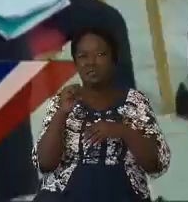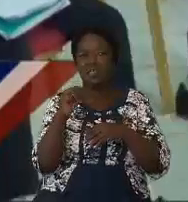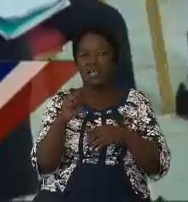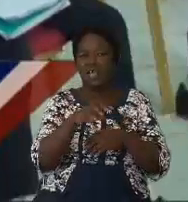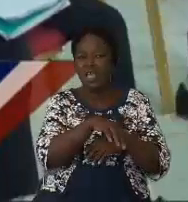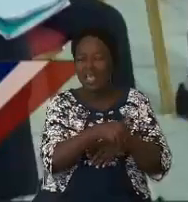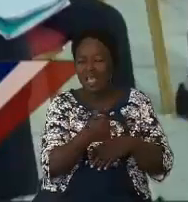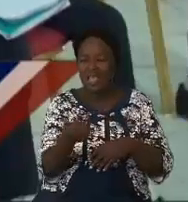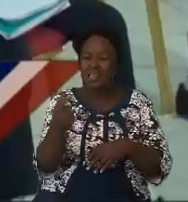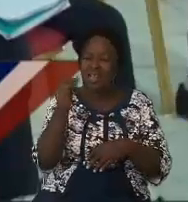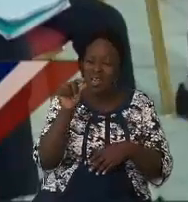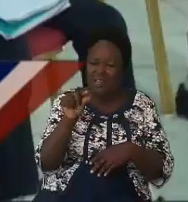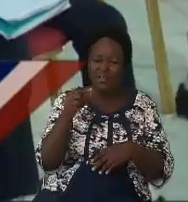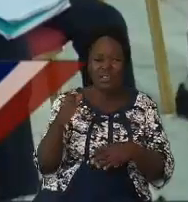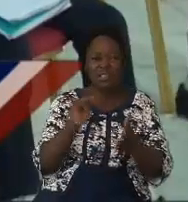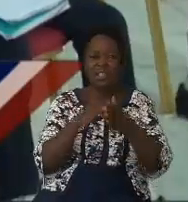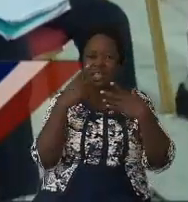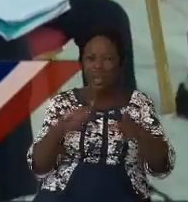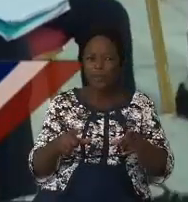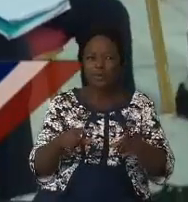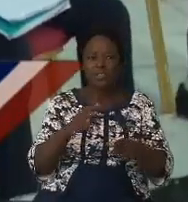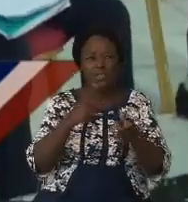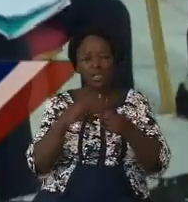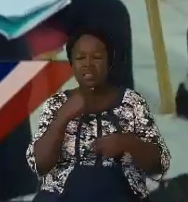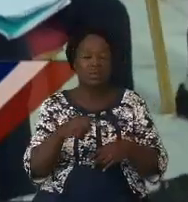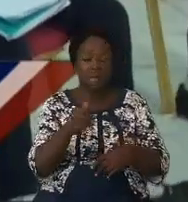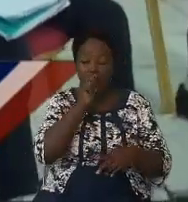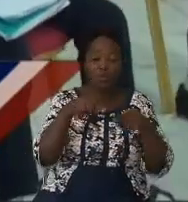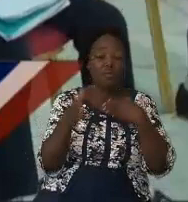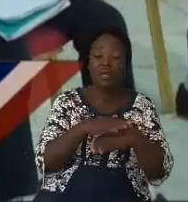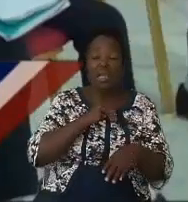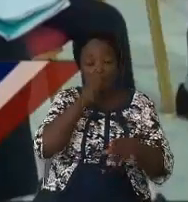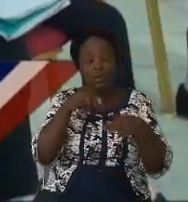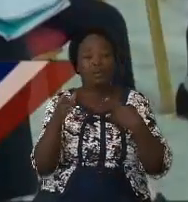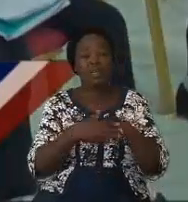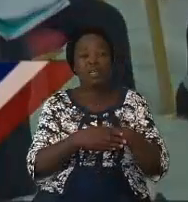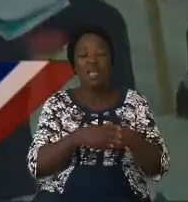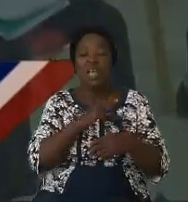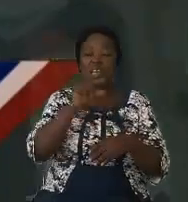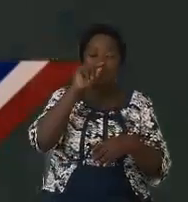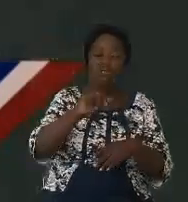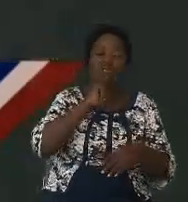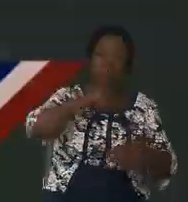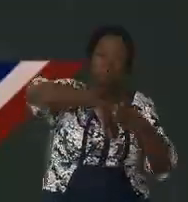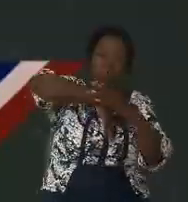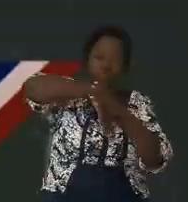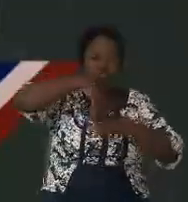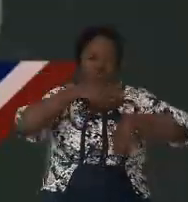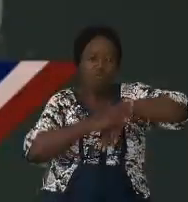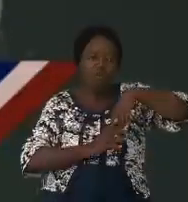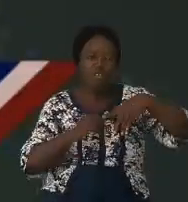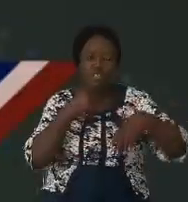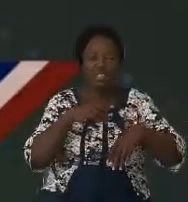of any little thing that happens, I'm going, I'm leaving. It's the propensity, any